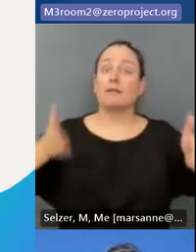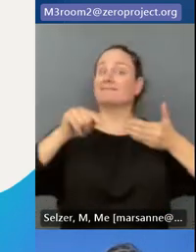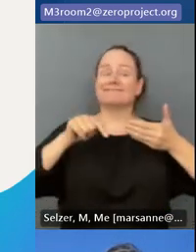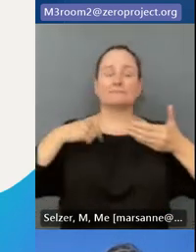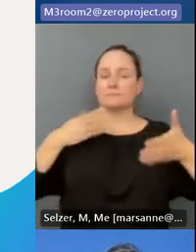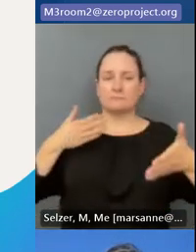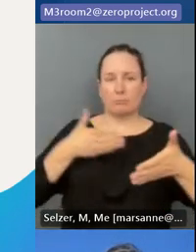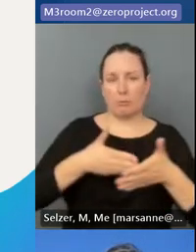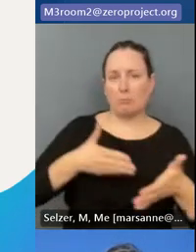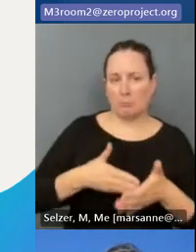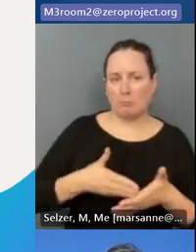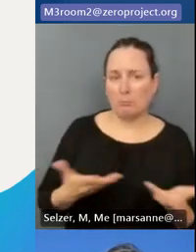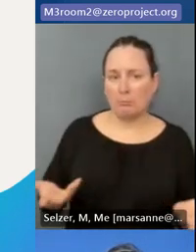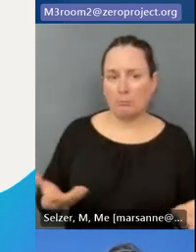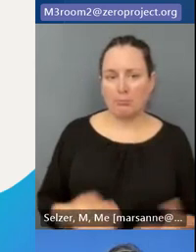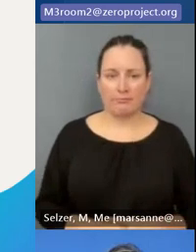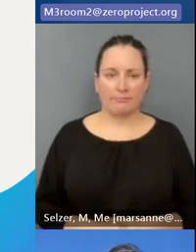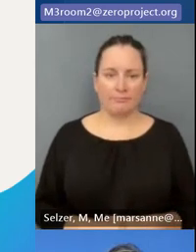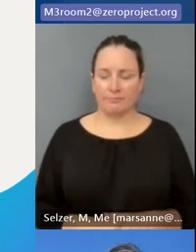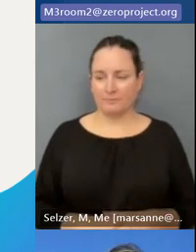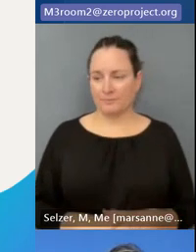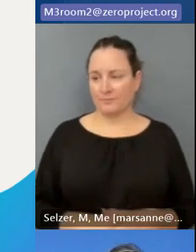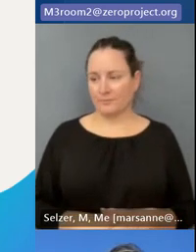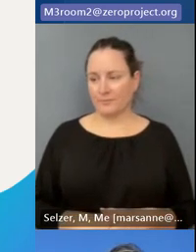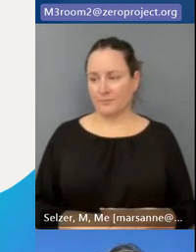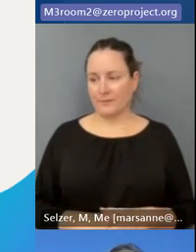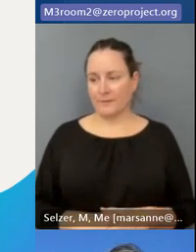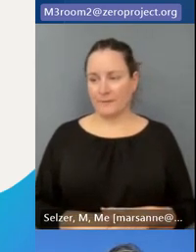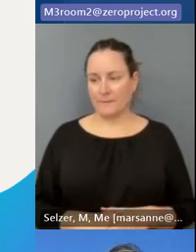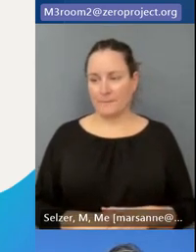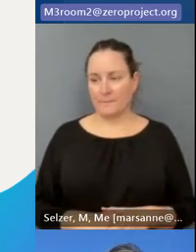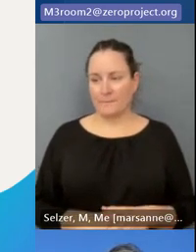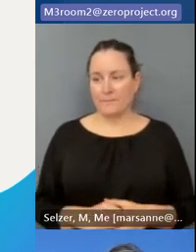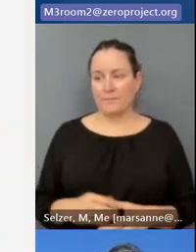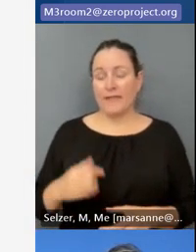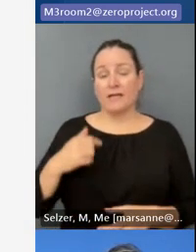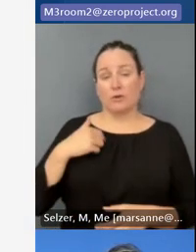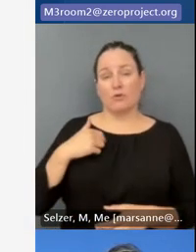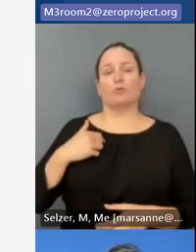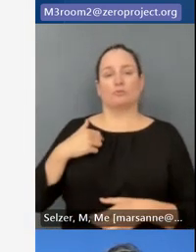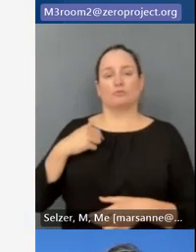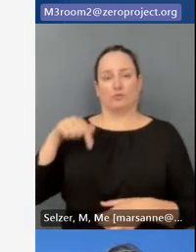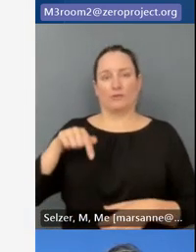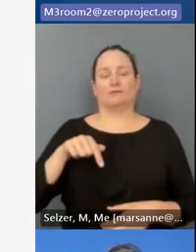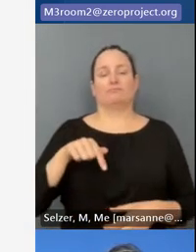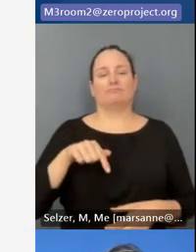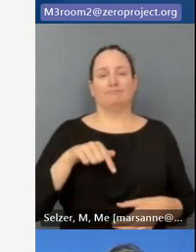Public Fund ITeachMe knows about every these problems, and that's why our foundation was created.